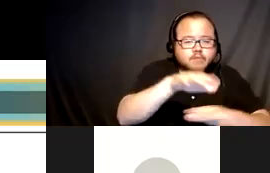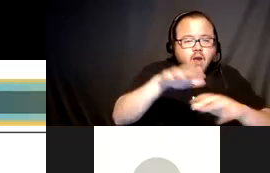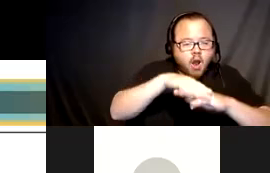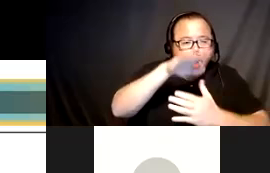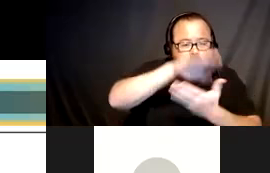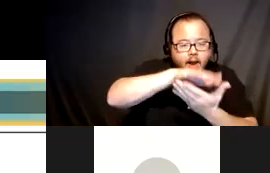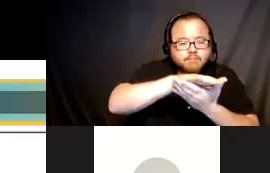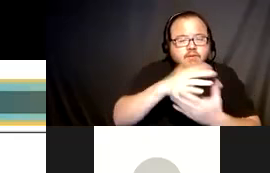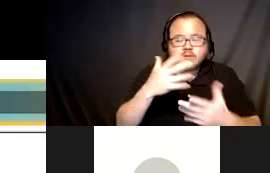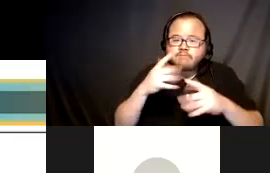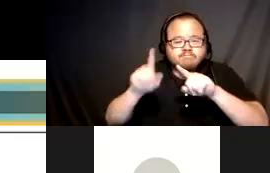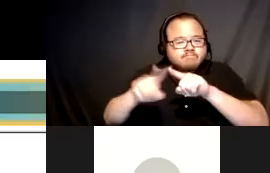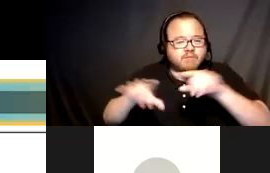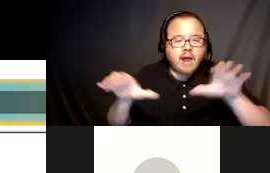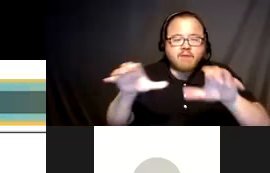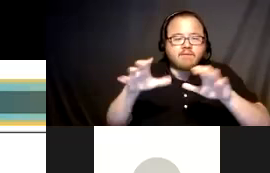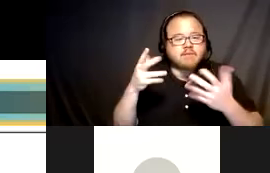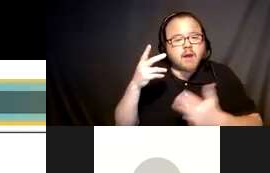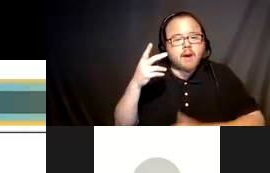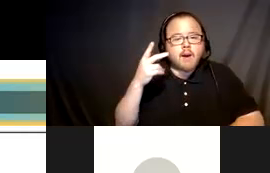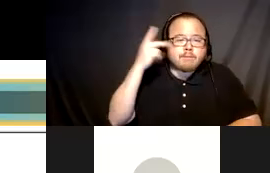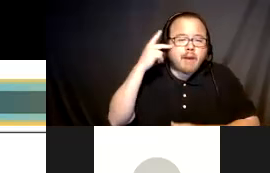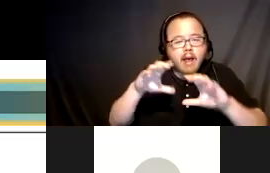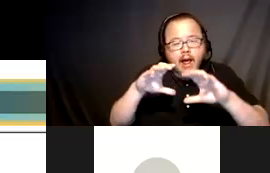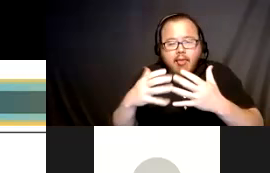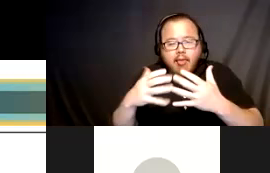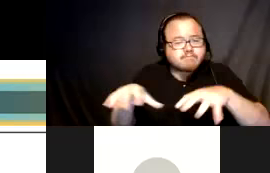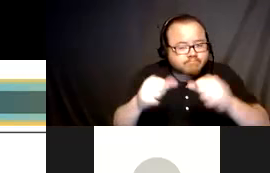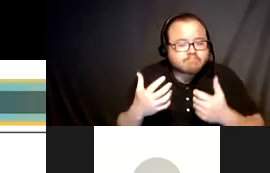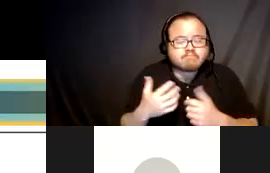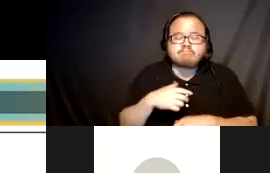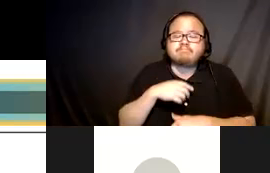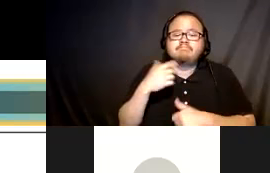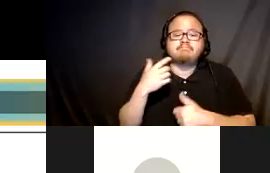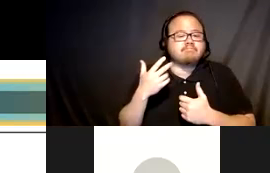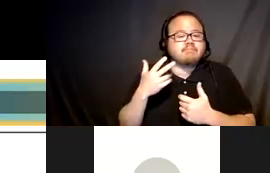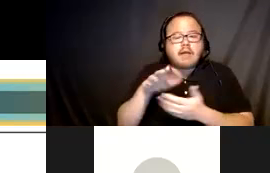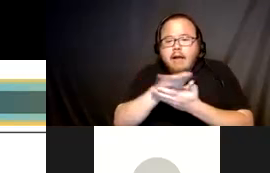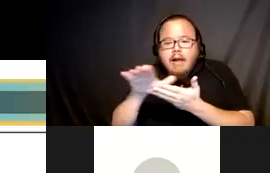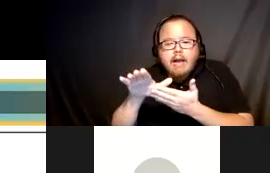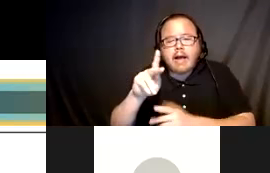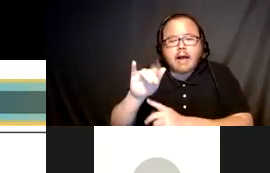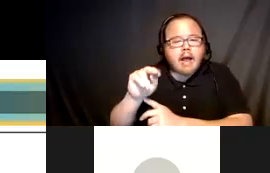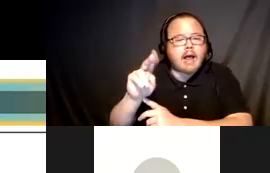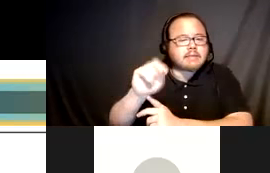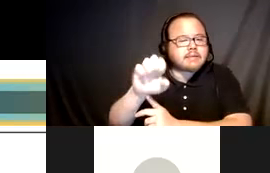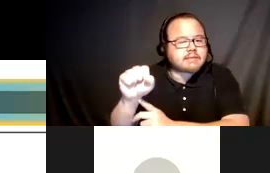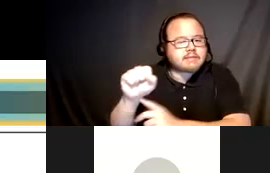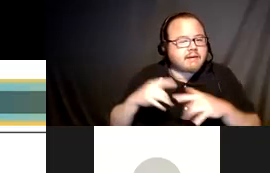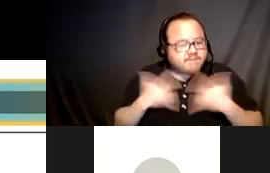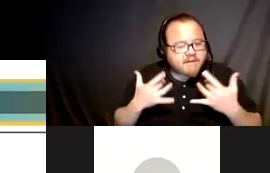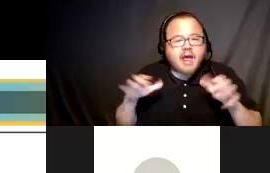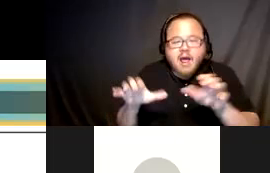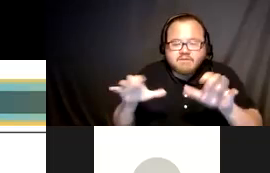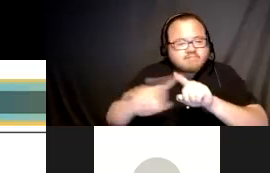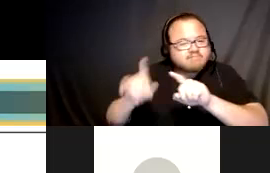of activities, they did a lot of parent classes. They do a lot of kindness events as well as activities